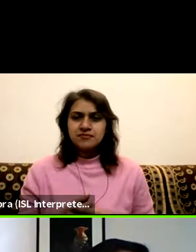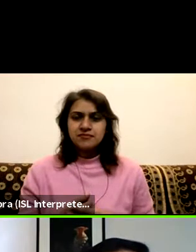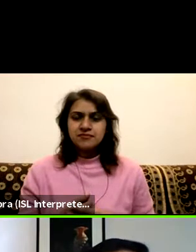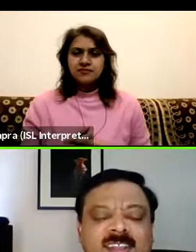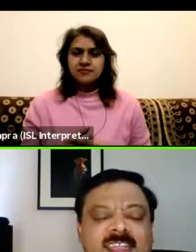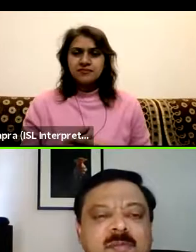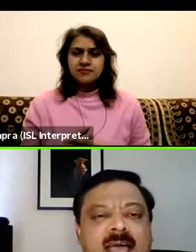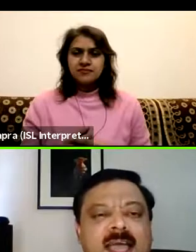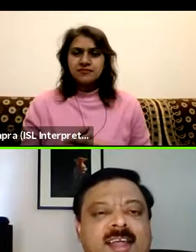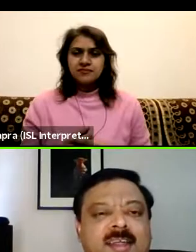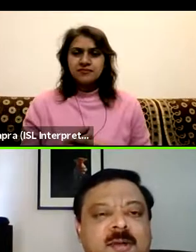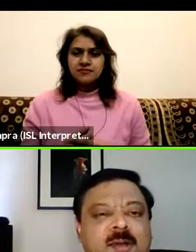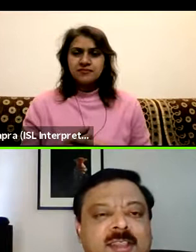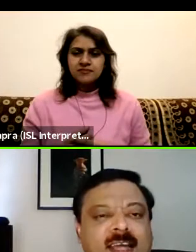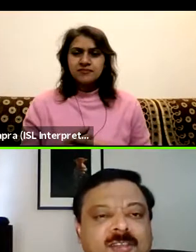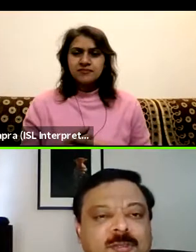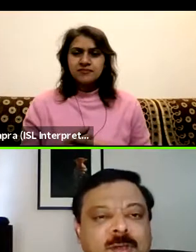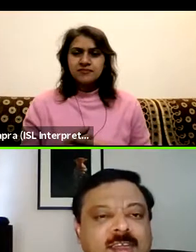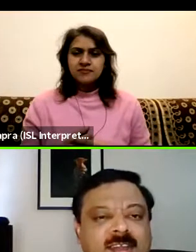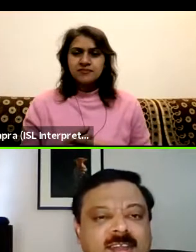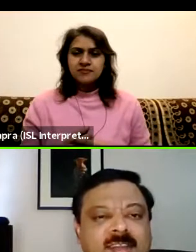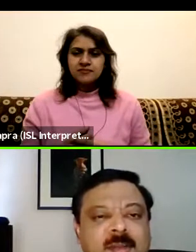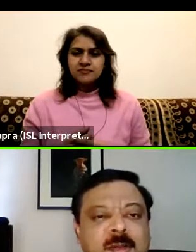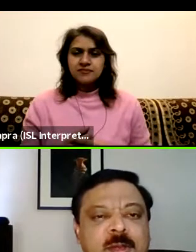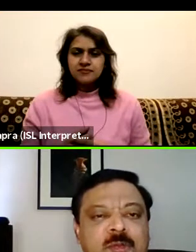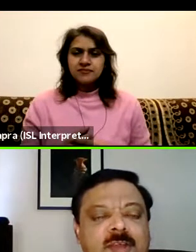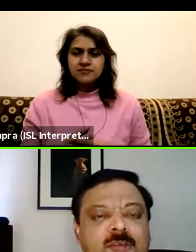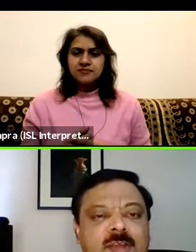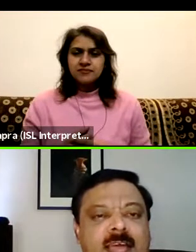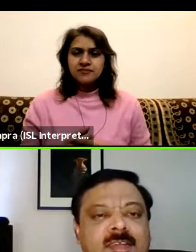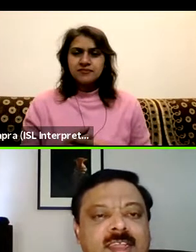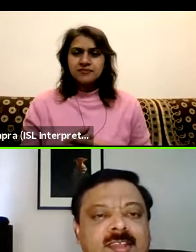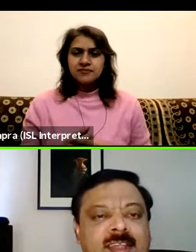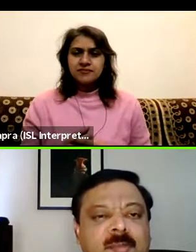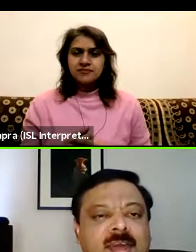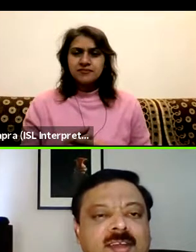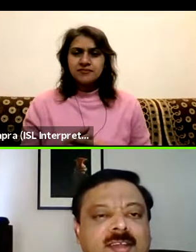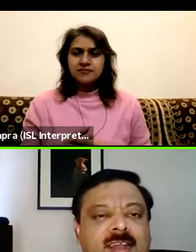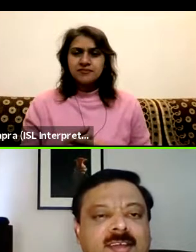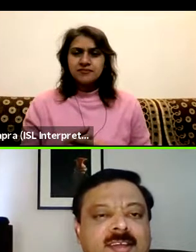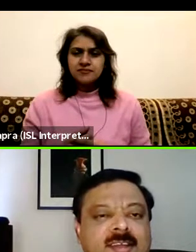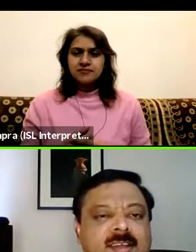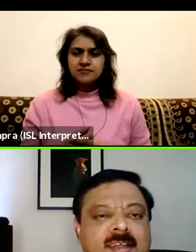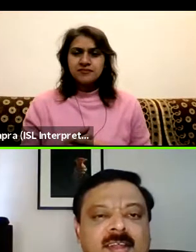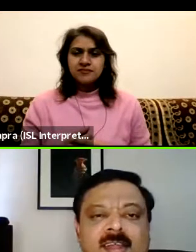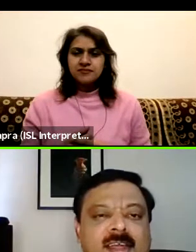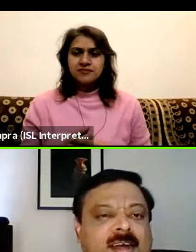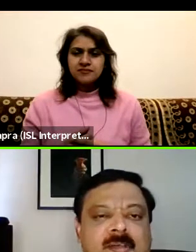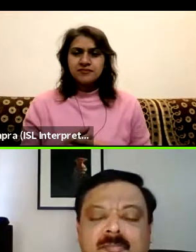I can just think back on the last few years when we were having these celebrations at